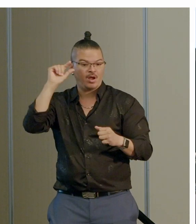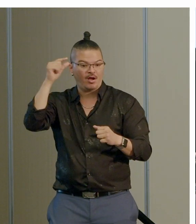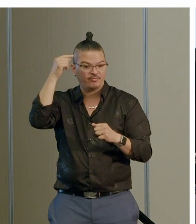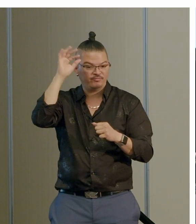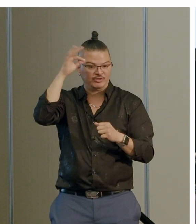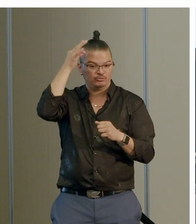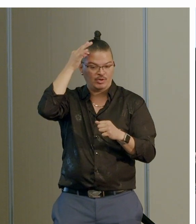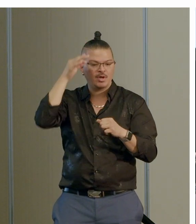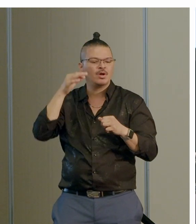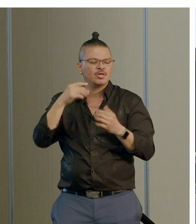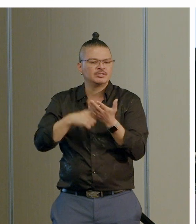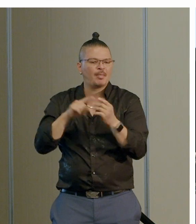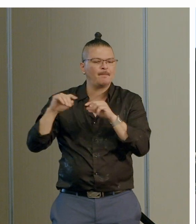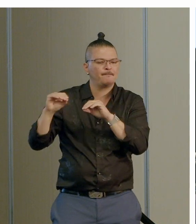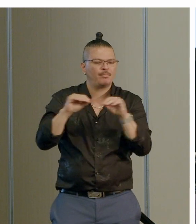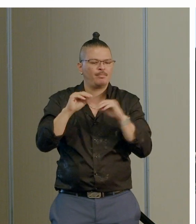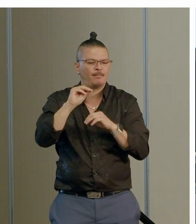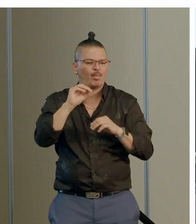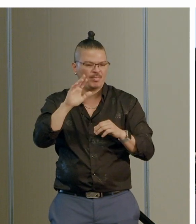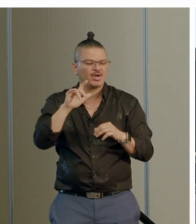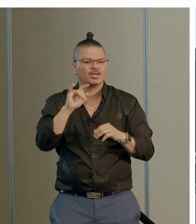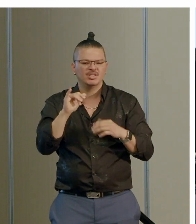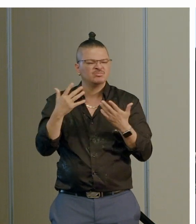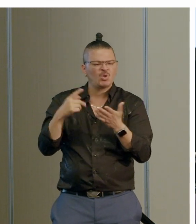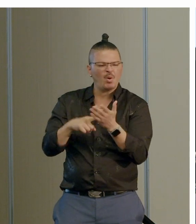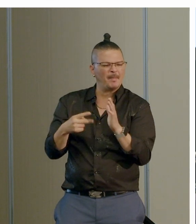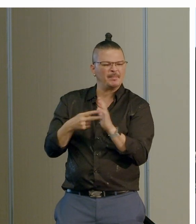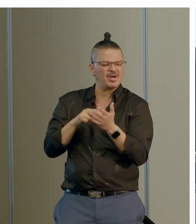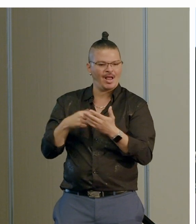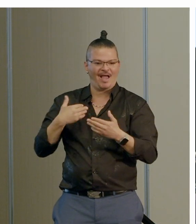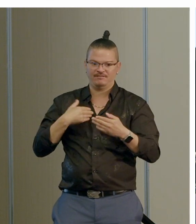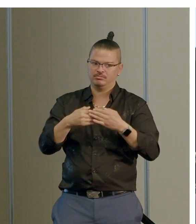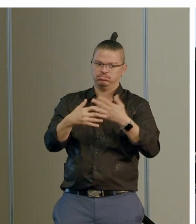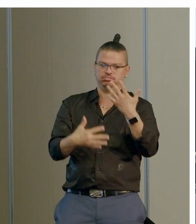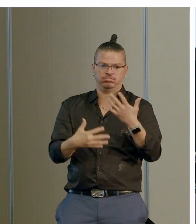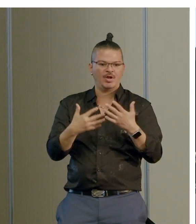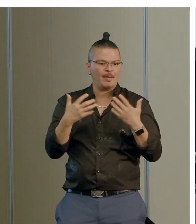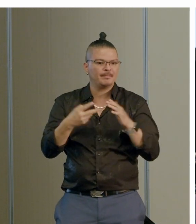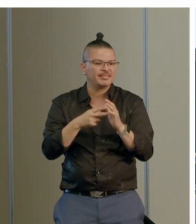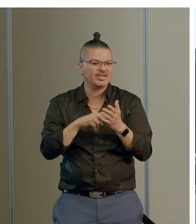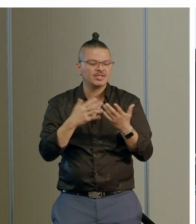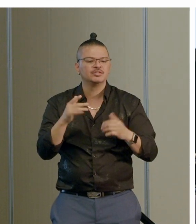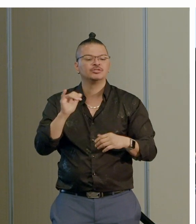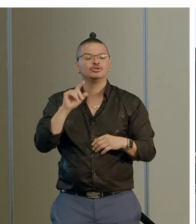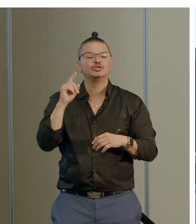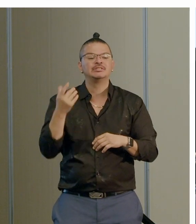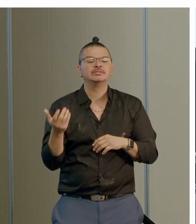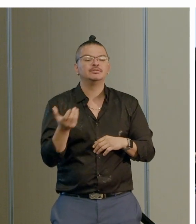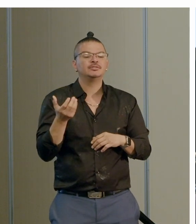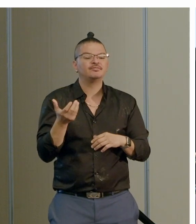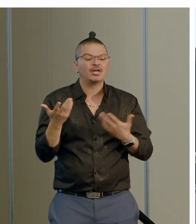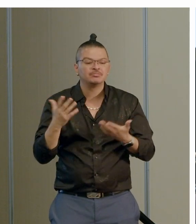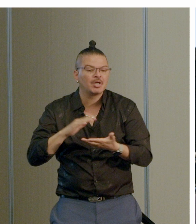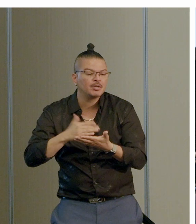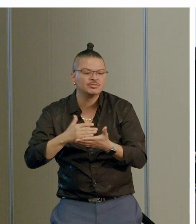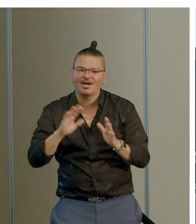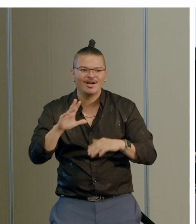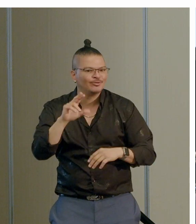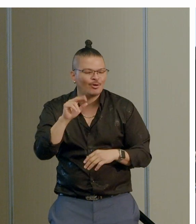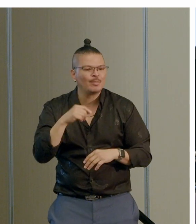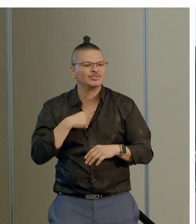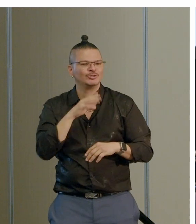is this federal mobility stuff, because there's a lot in there. It's not just your devices, it's mobile device management, how we go